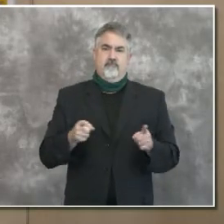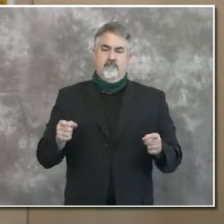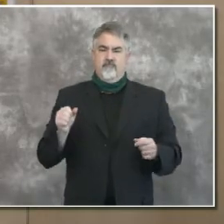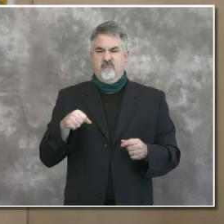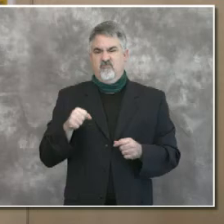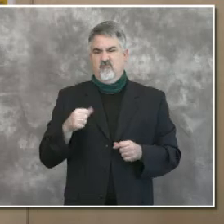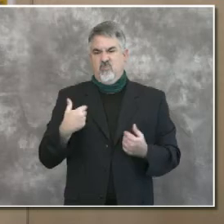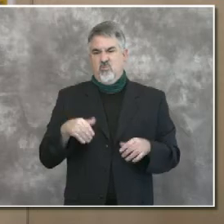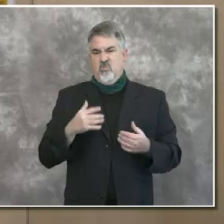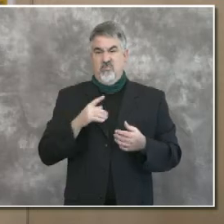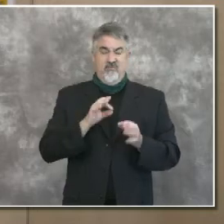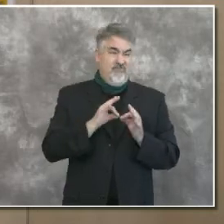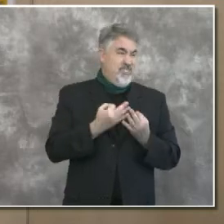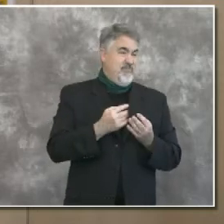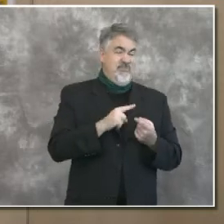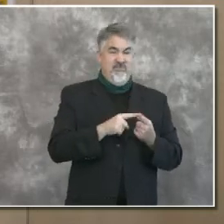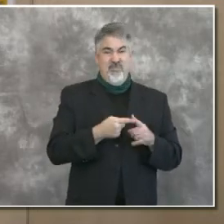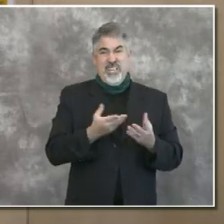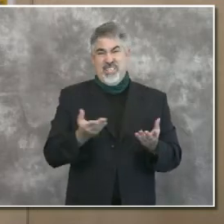and friends of those